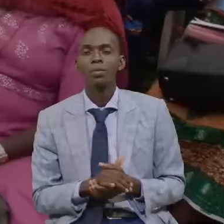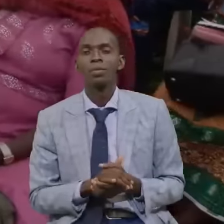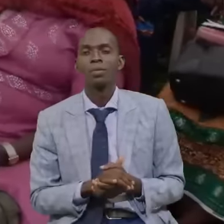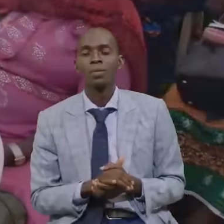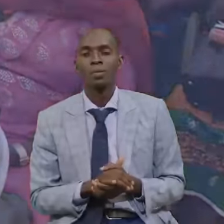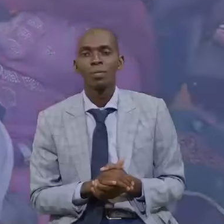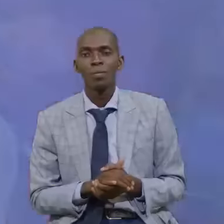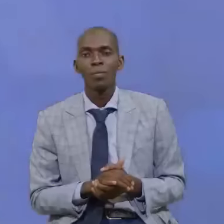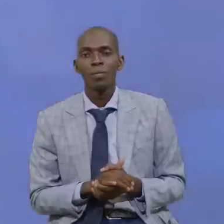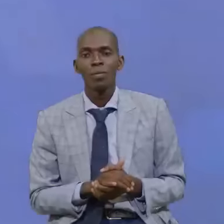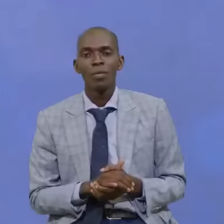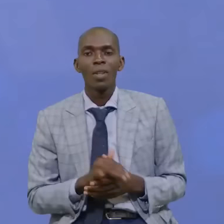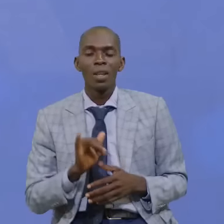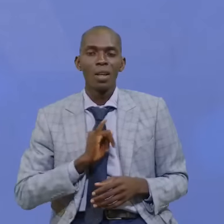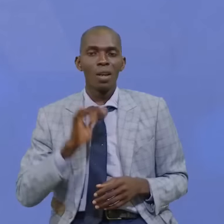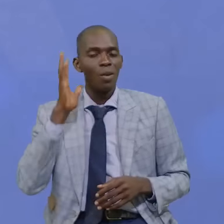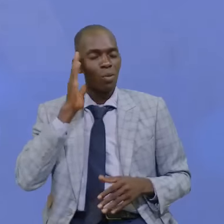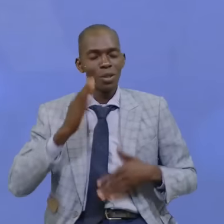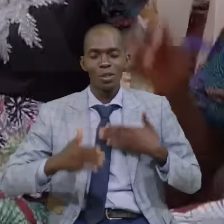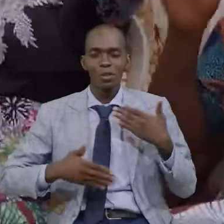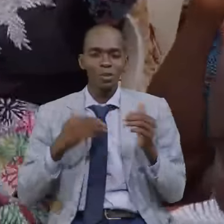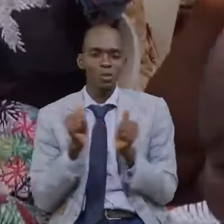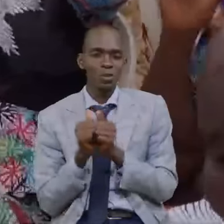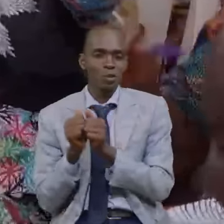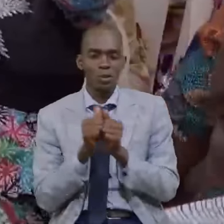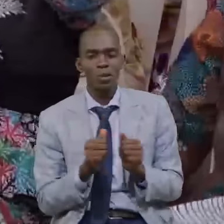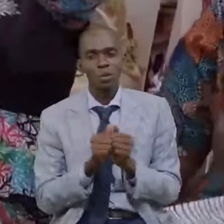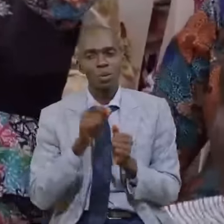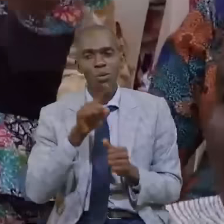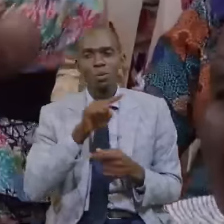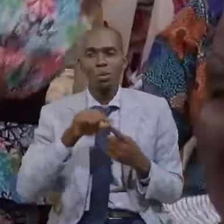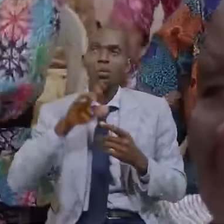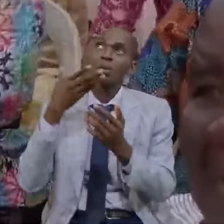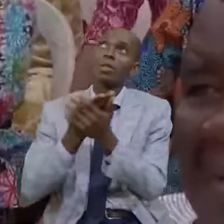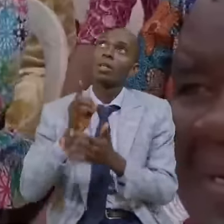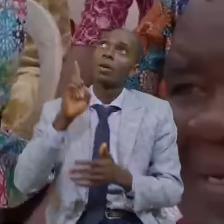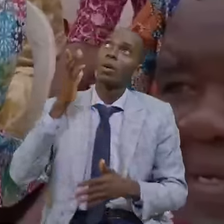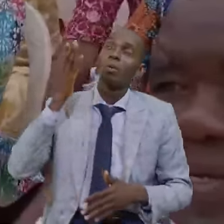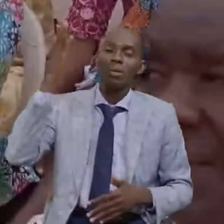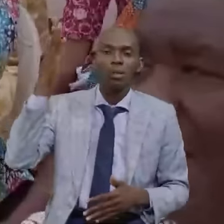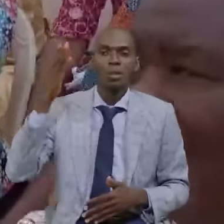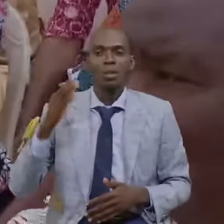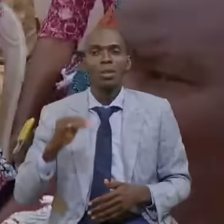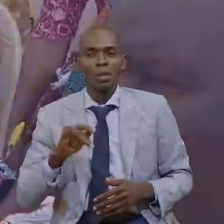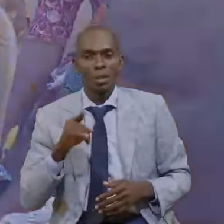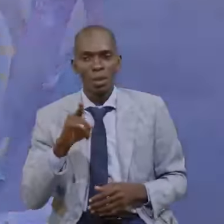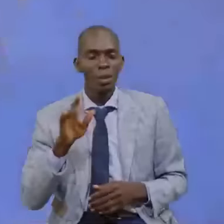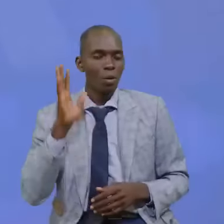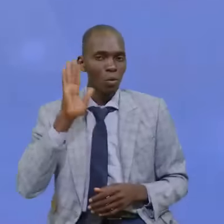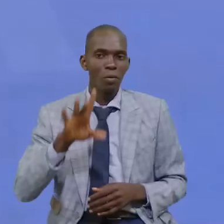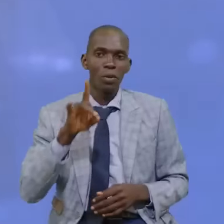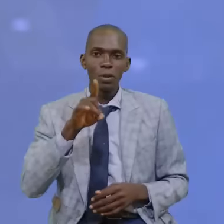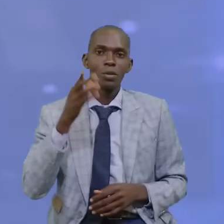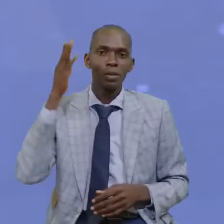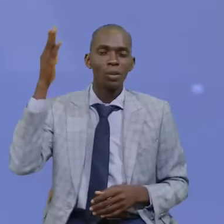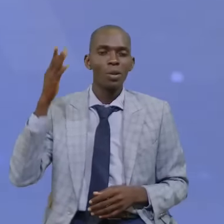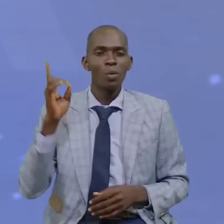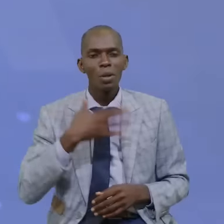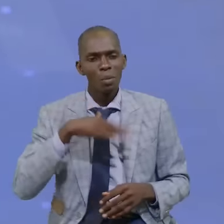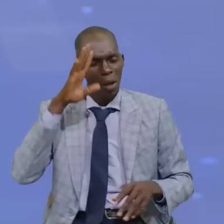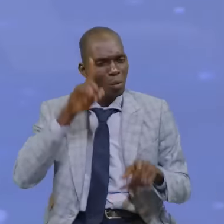I will rejoice with you when we get over there. I'll find you there. Where is my brother there?